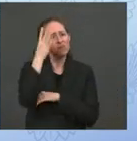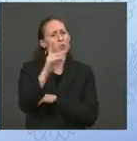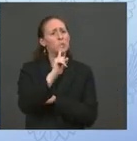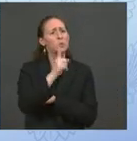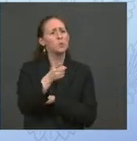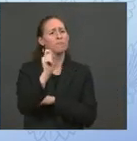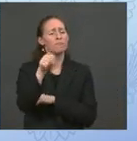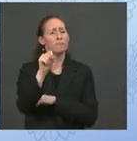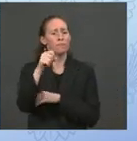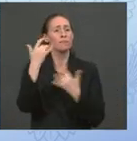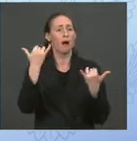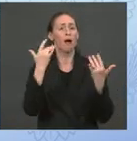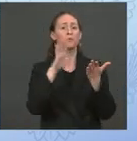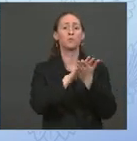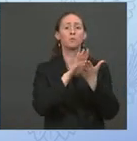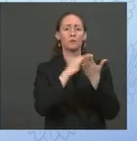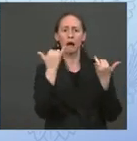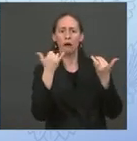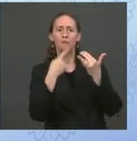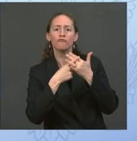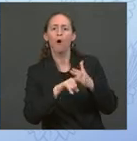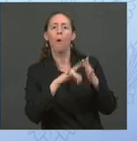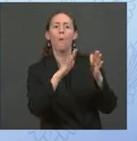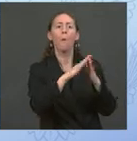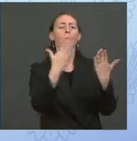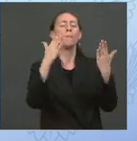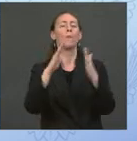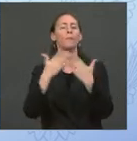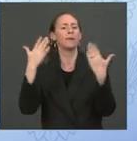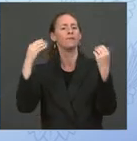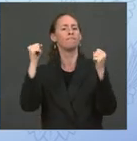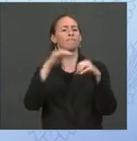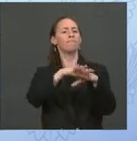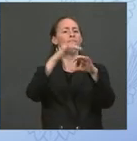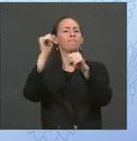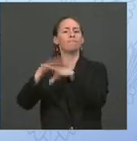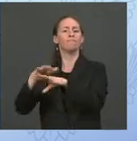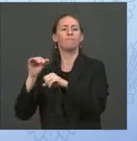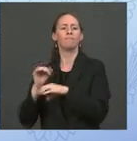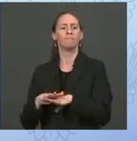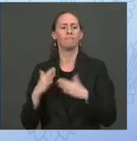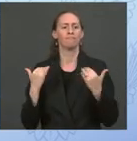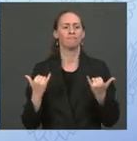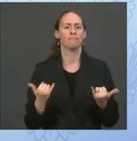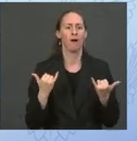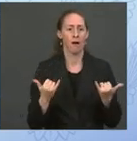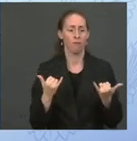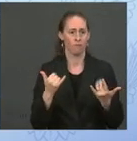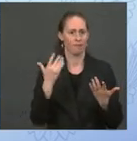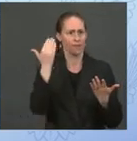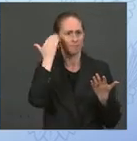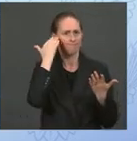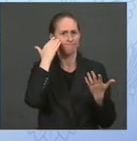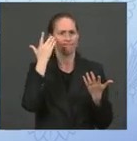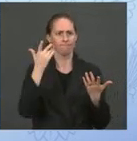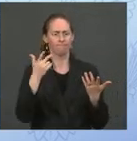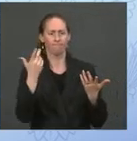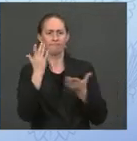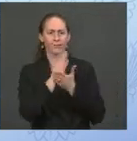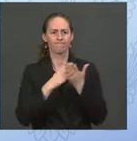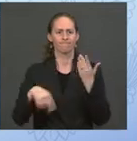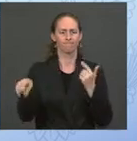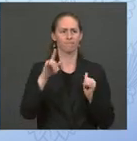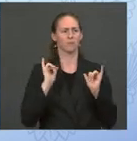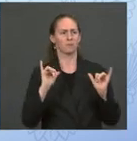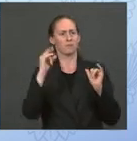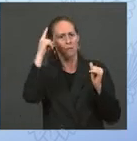for in-person learning and address the impacts of COVID-19 on students' mental health and their social, emotional,